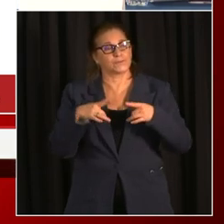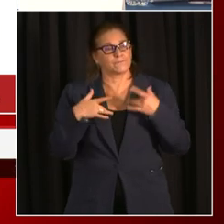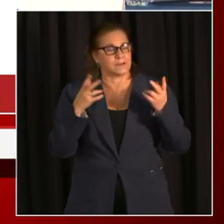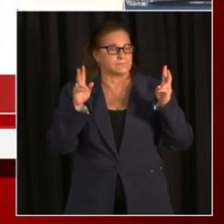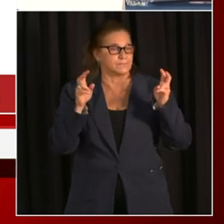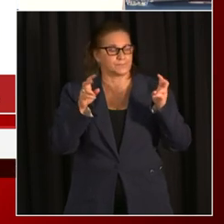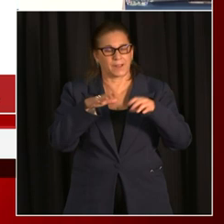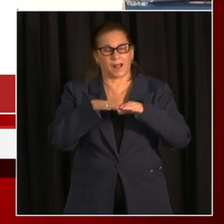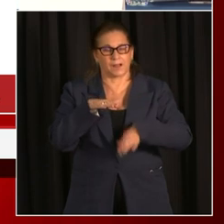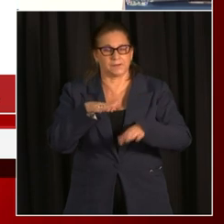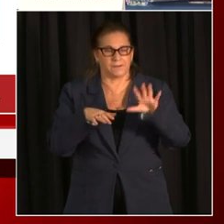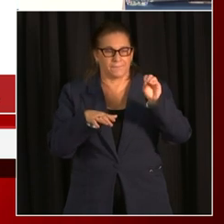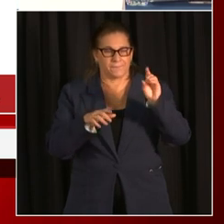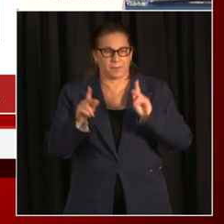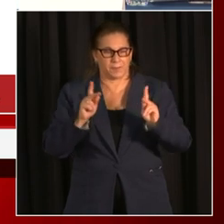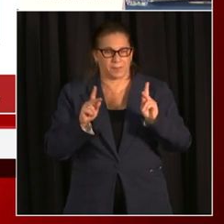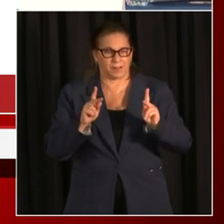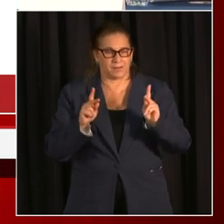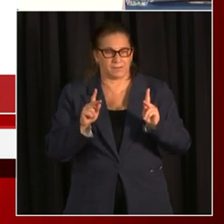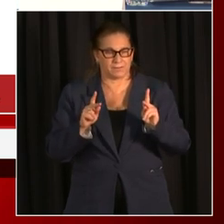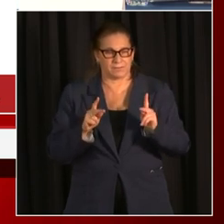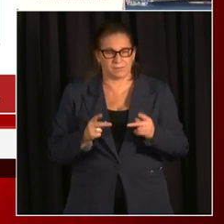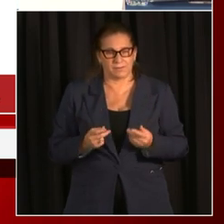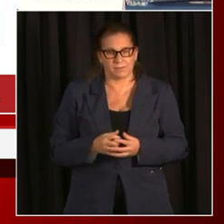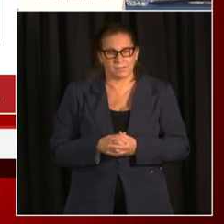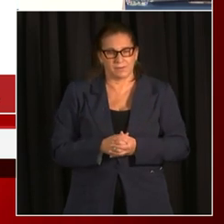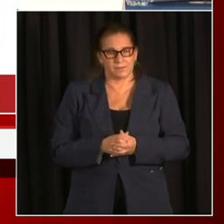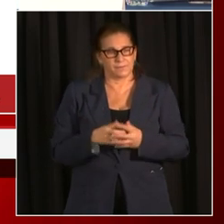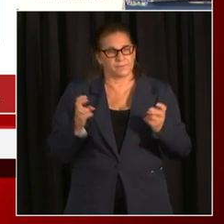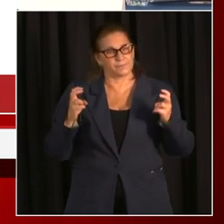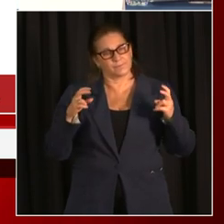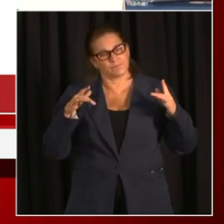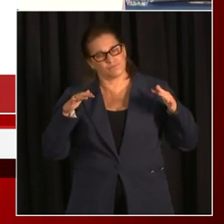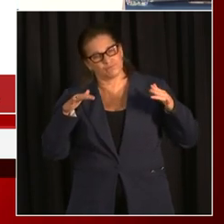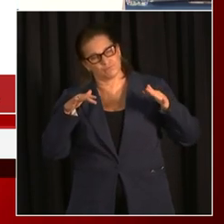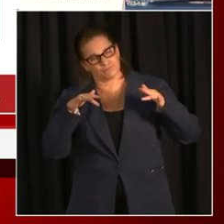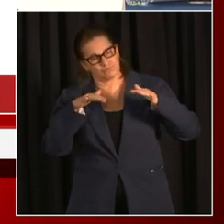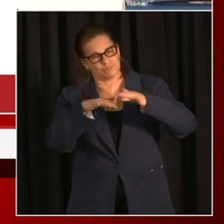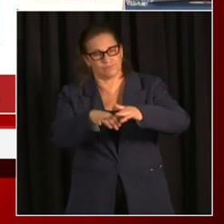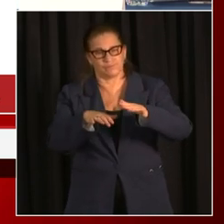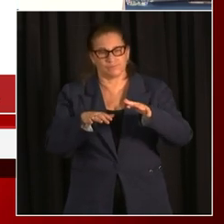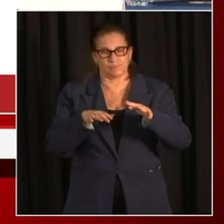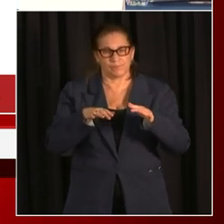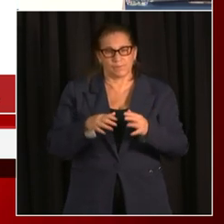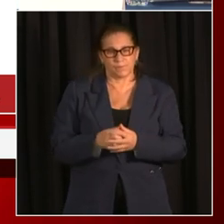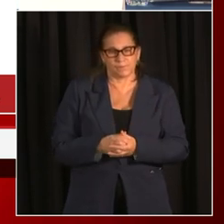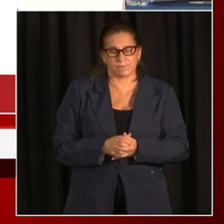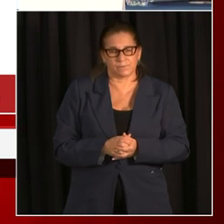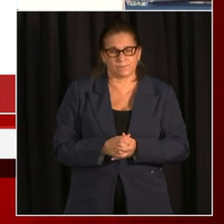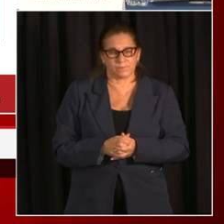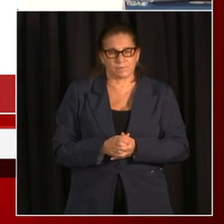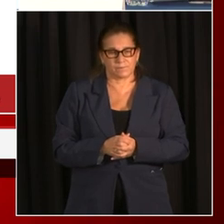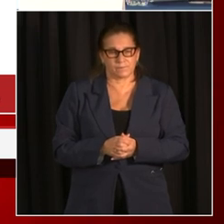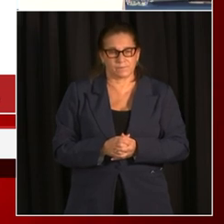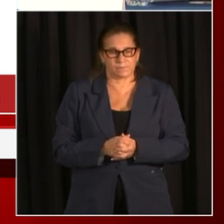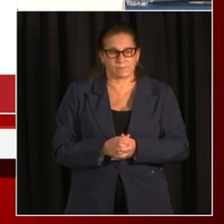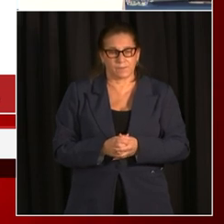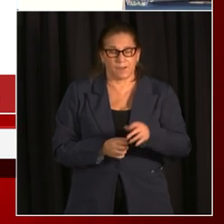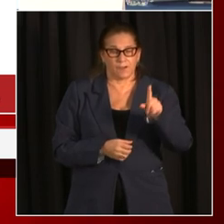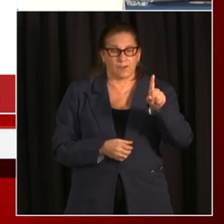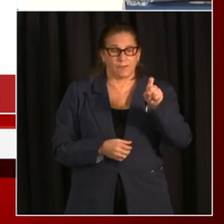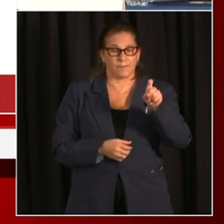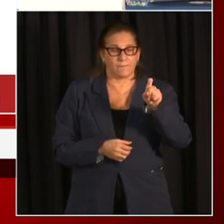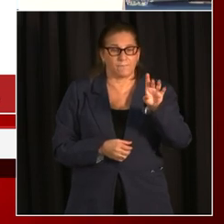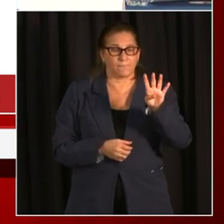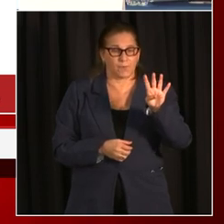So within the current mass gatherings requirement that we have. Of the 145 folks who reported